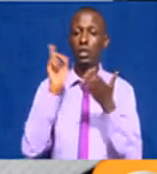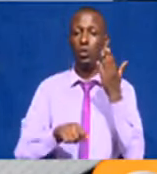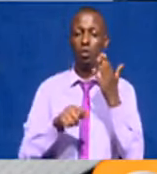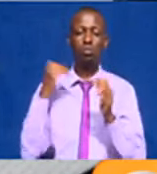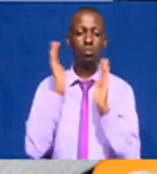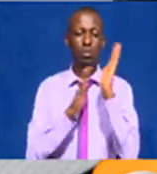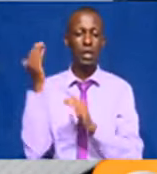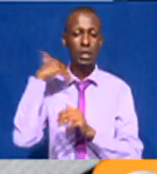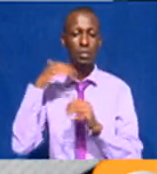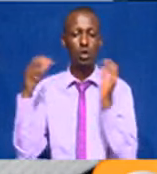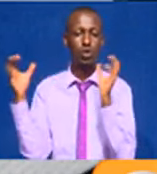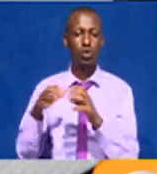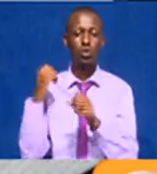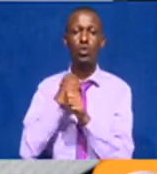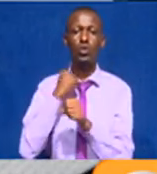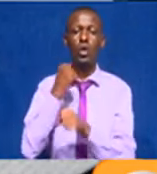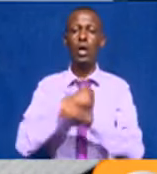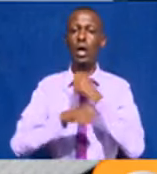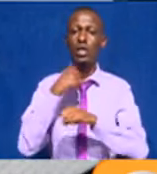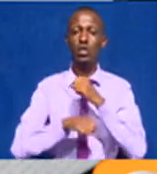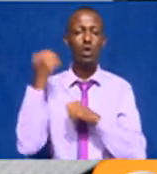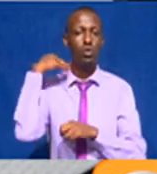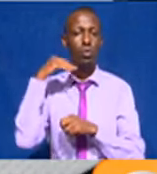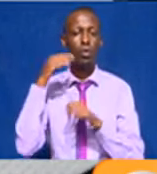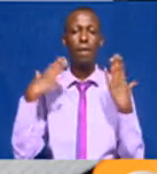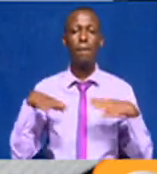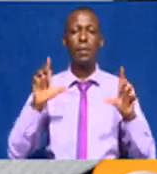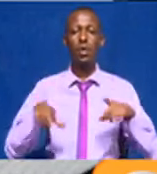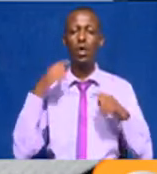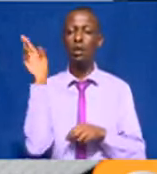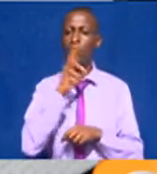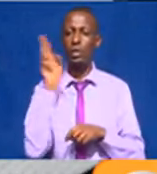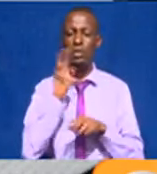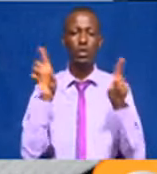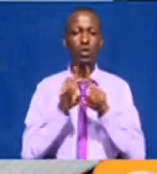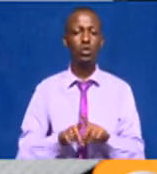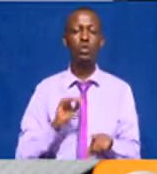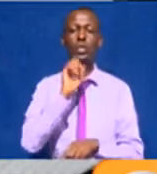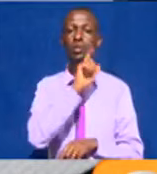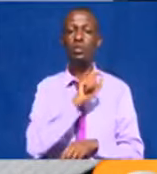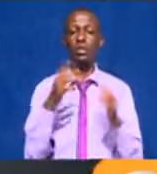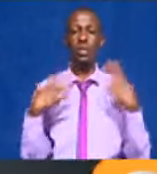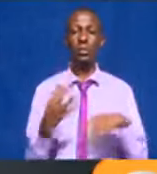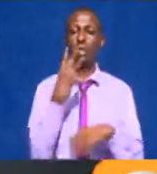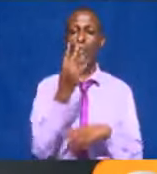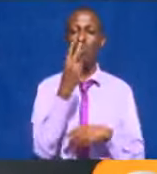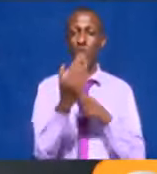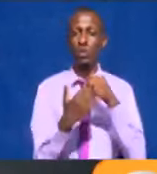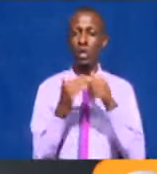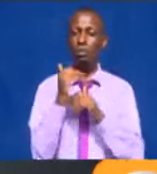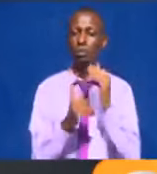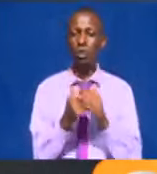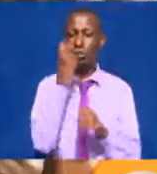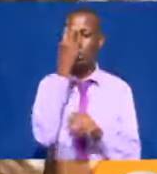group, engaged in criminal activities endangering lives and leading to the deaths of 429 people. All the accused